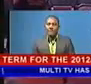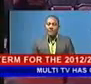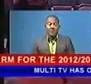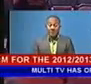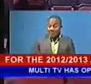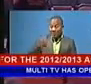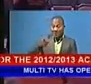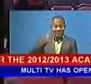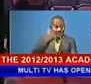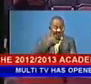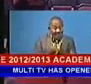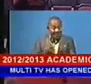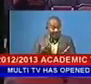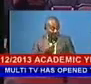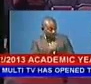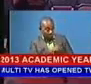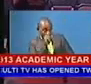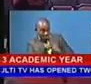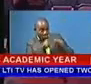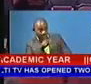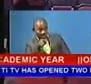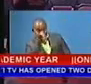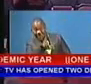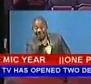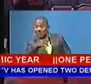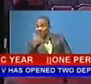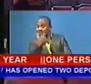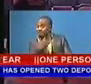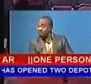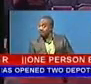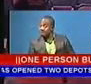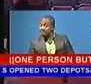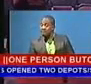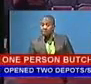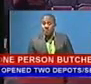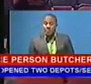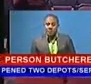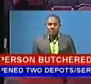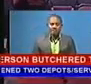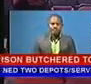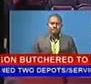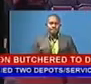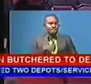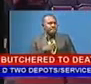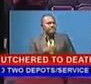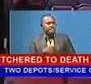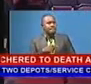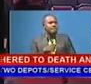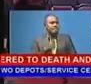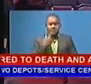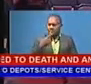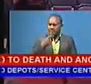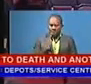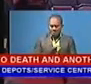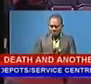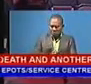result of which, if I recall, in cross-examination, he was saying that he had